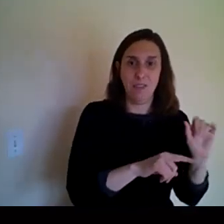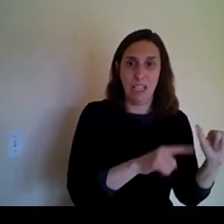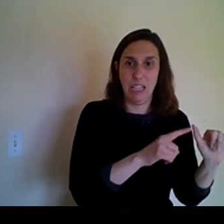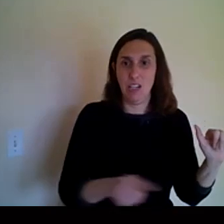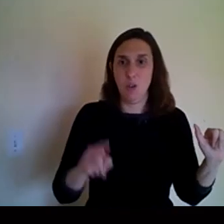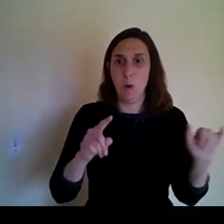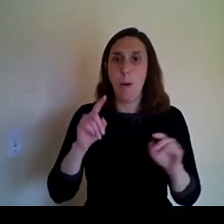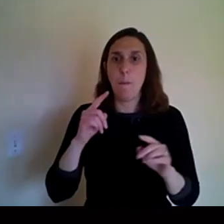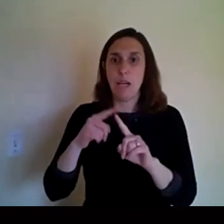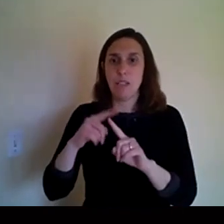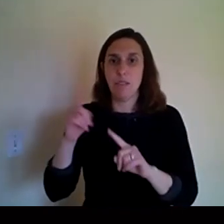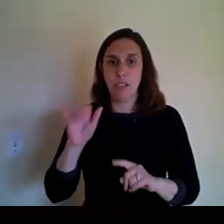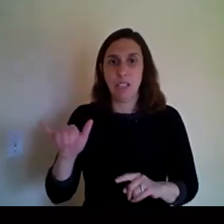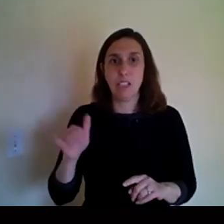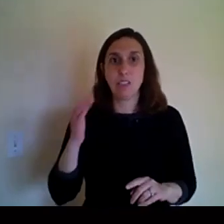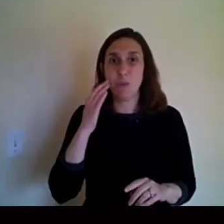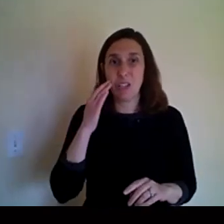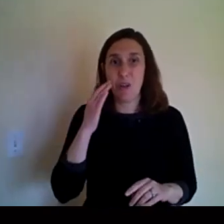is all real numbers also.